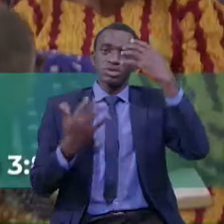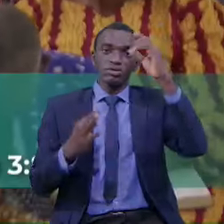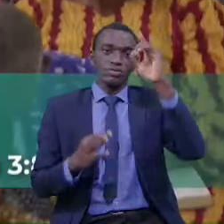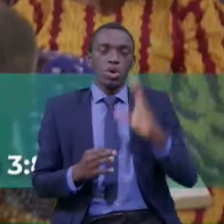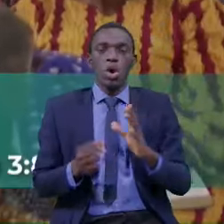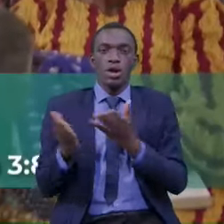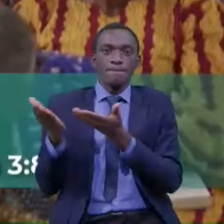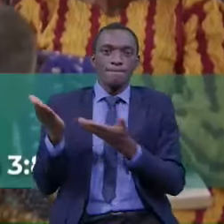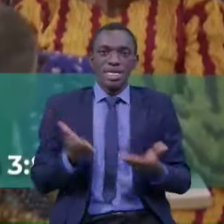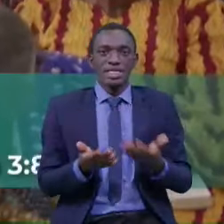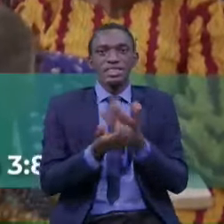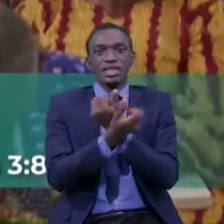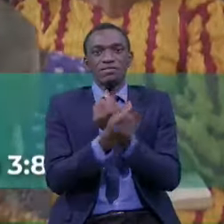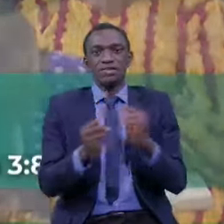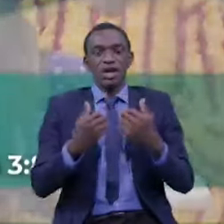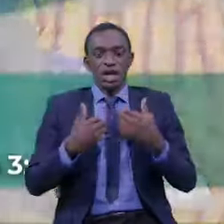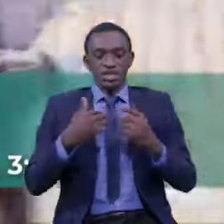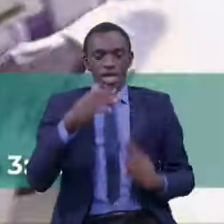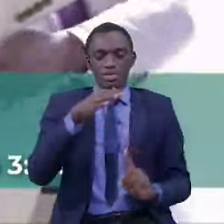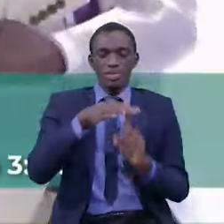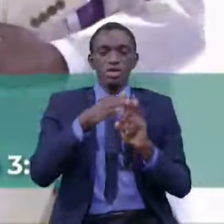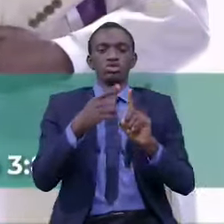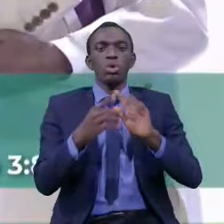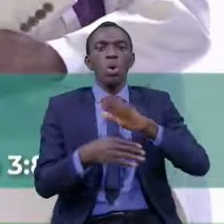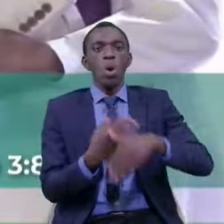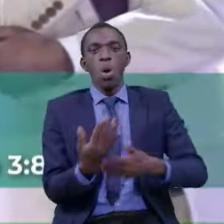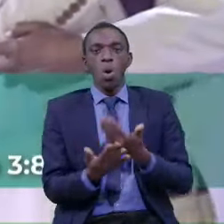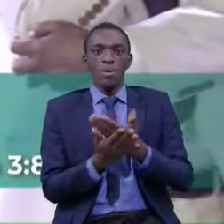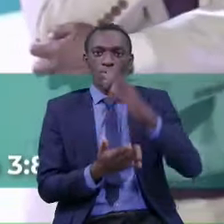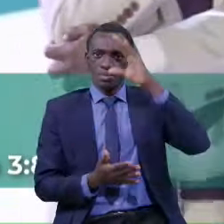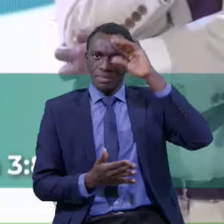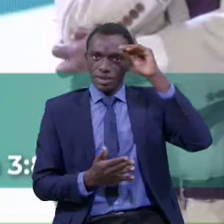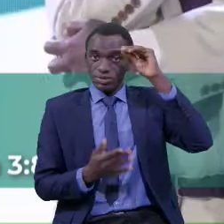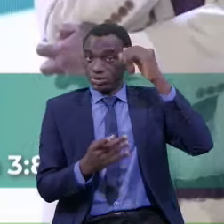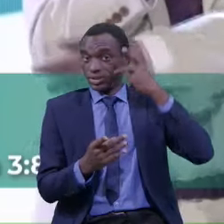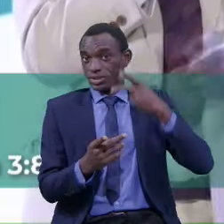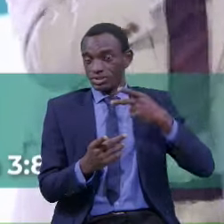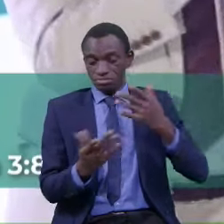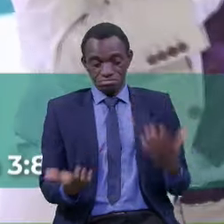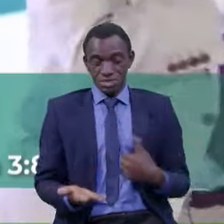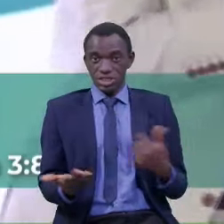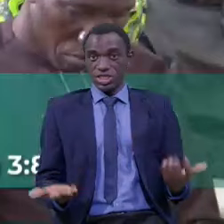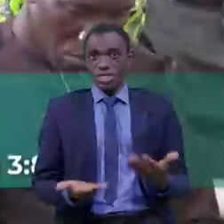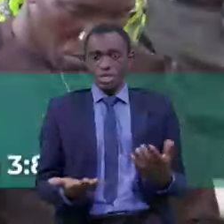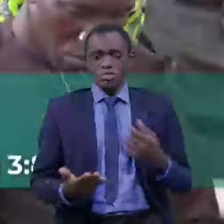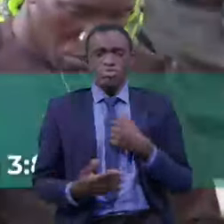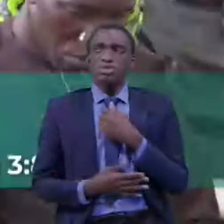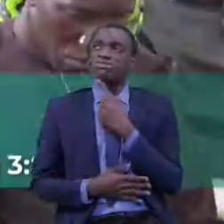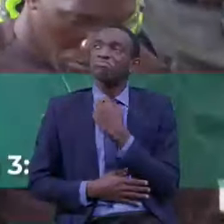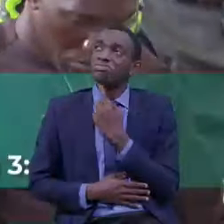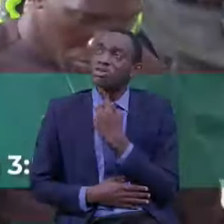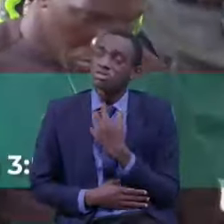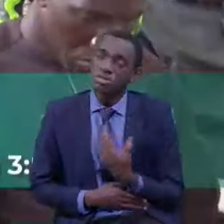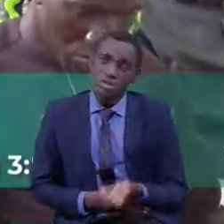has appeared unto all men. Here I am. I'm thirsty. I cannot dig